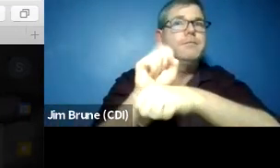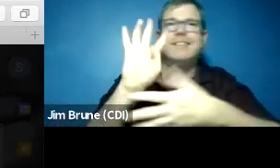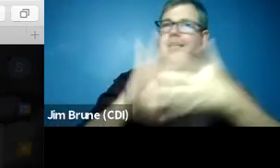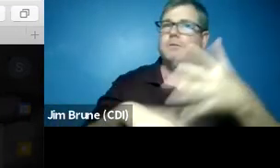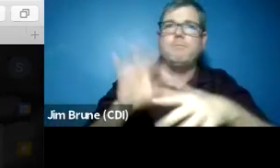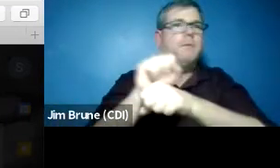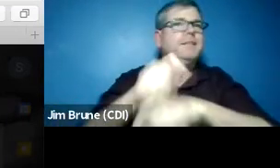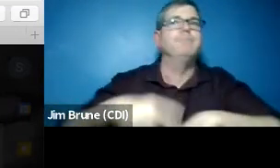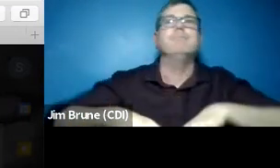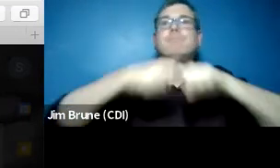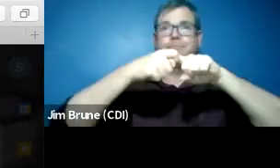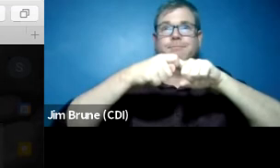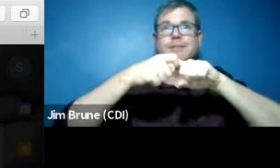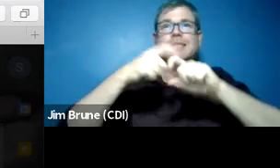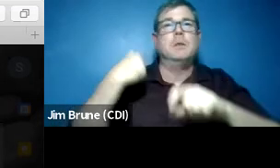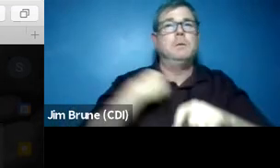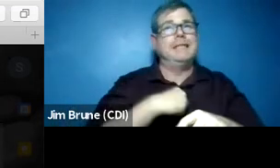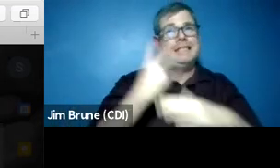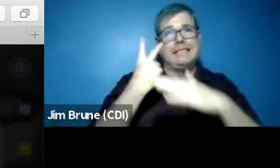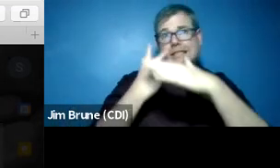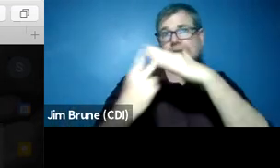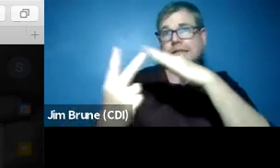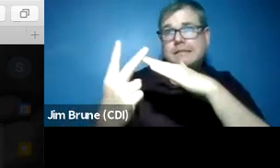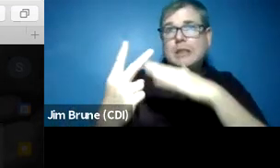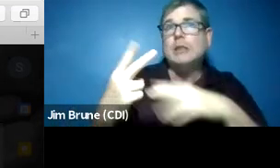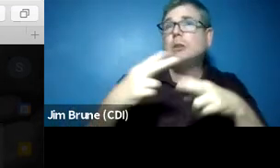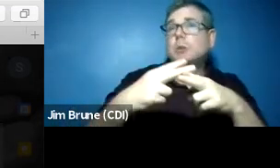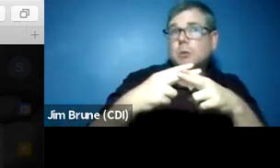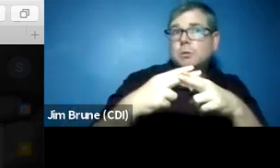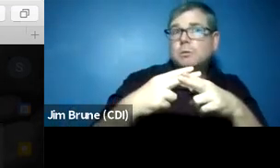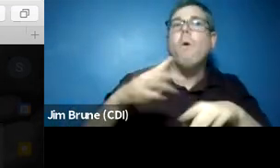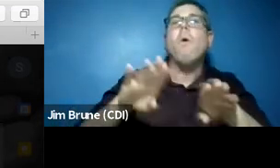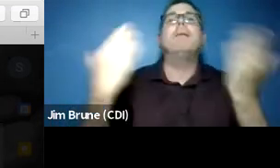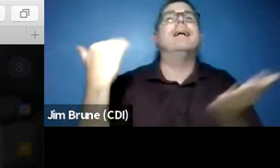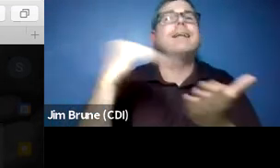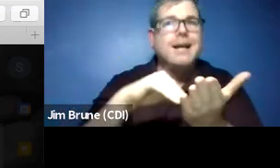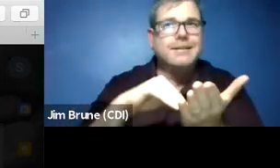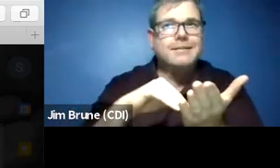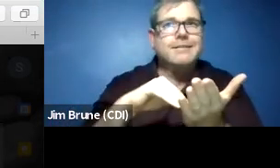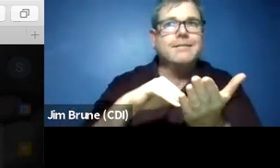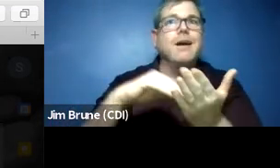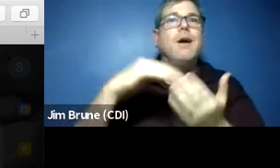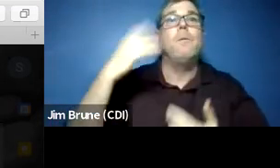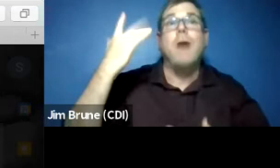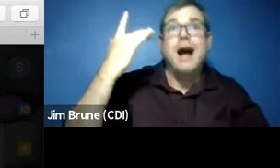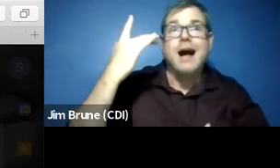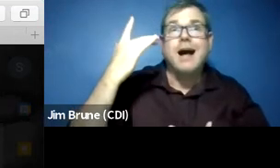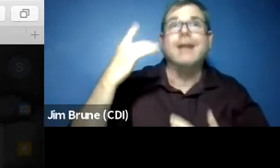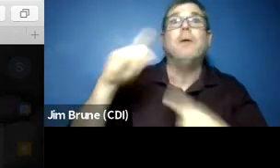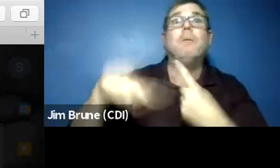soon once vaccine supply comes. So if you, in the